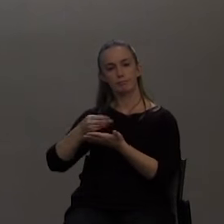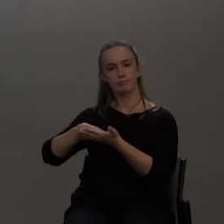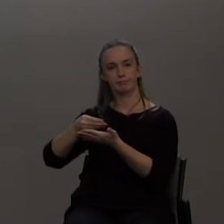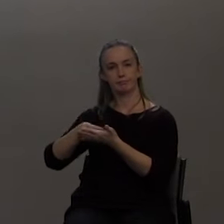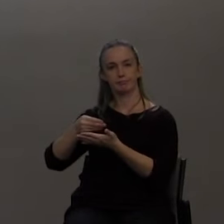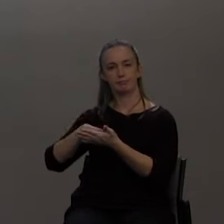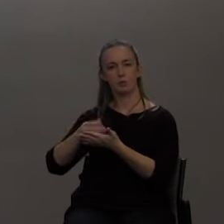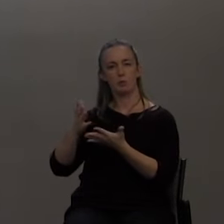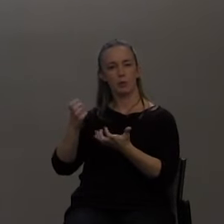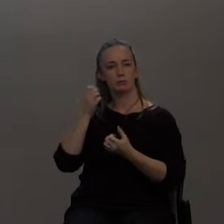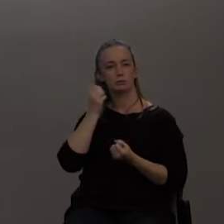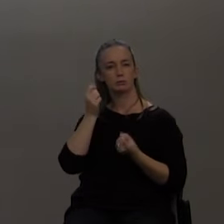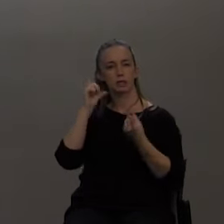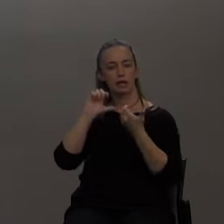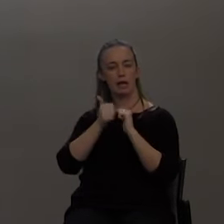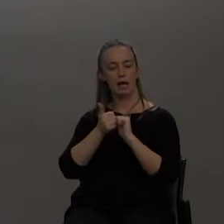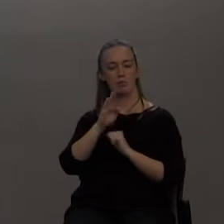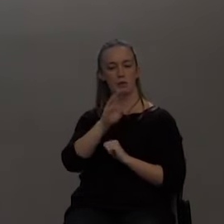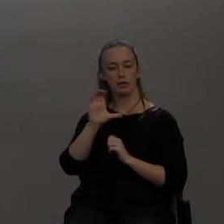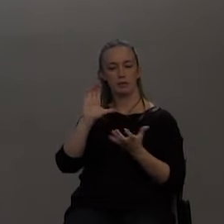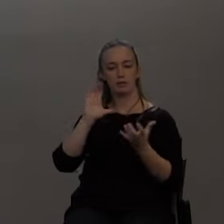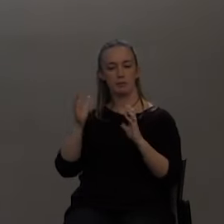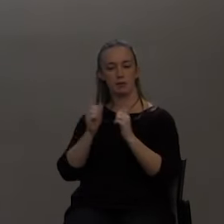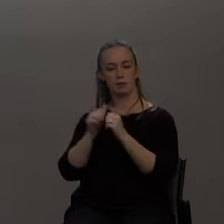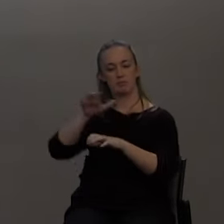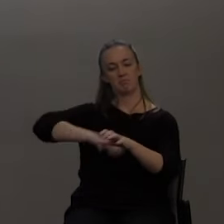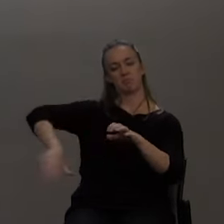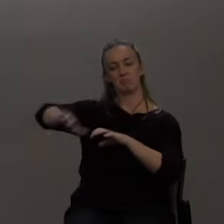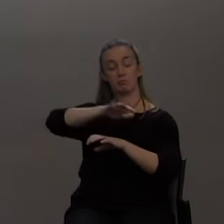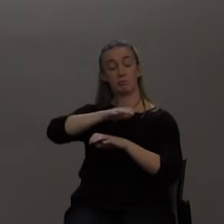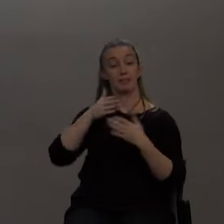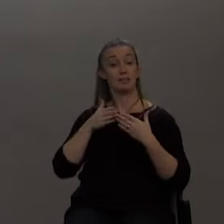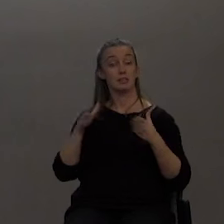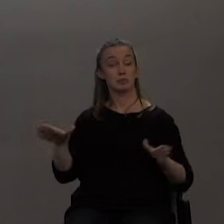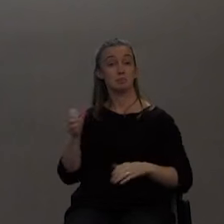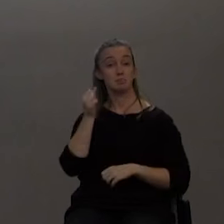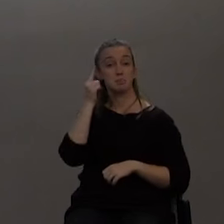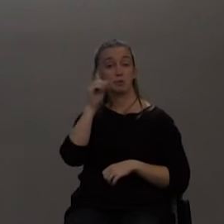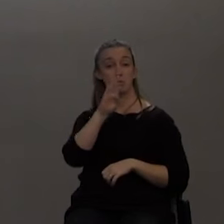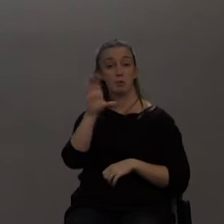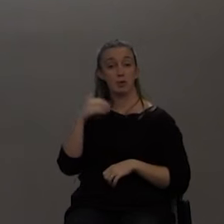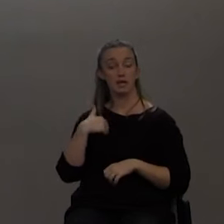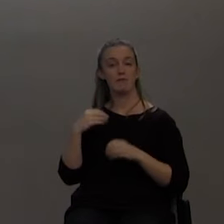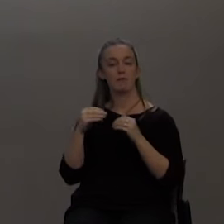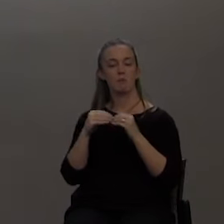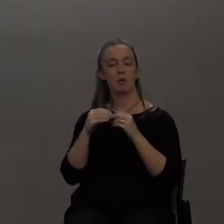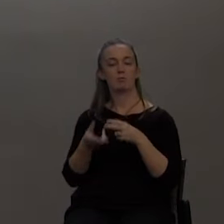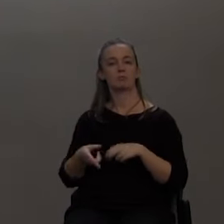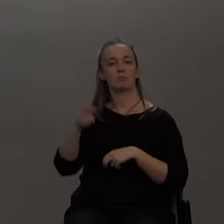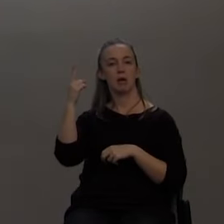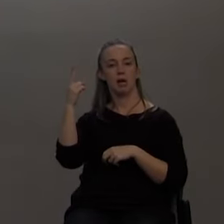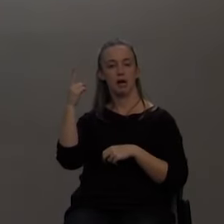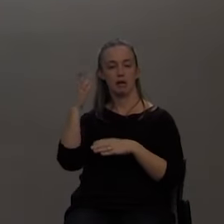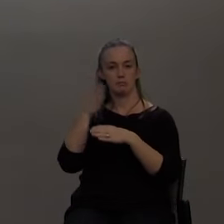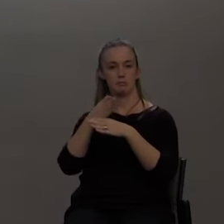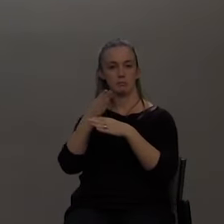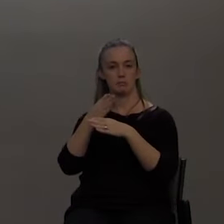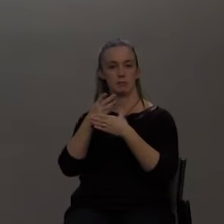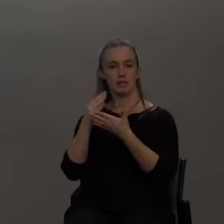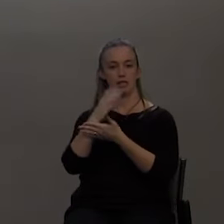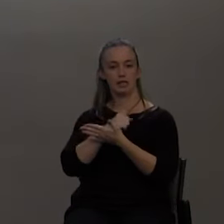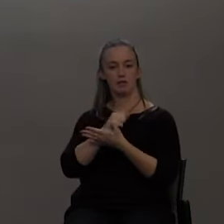sits with the surrounding communities. And in general, Boyle County actually has a higher median household income than the surrounding